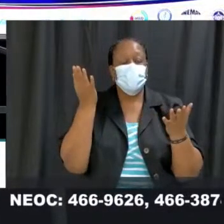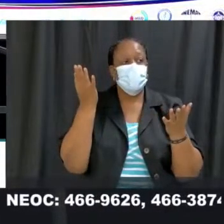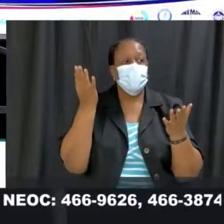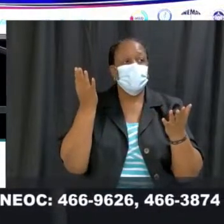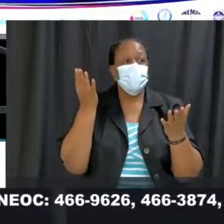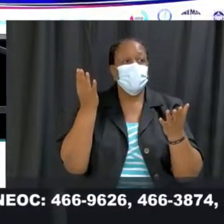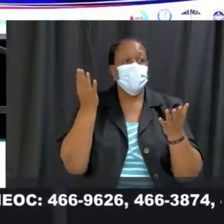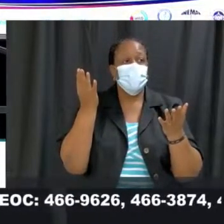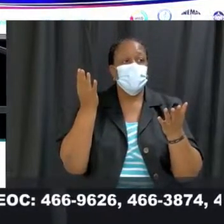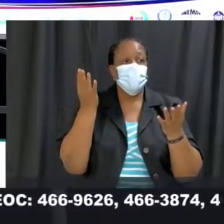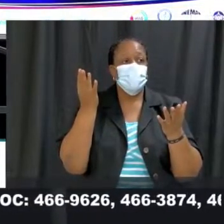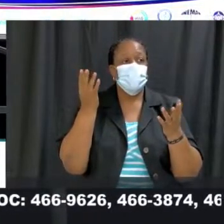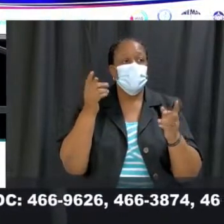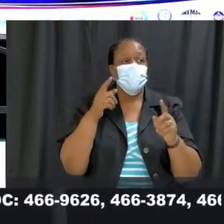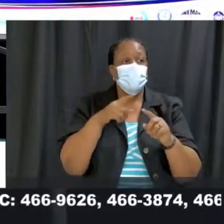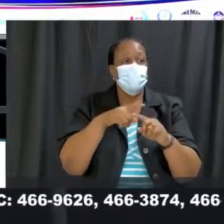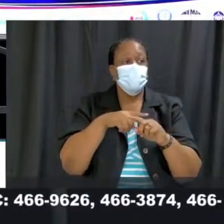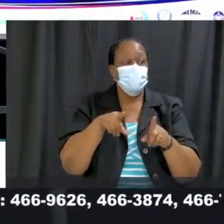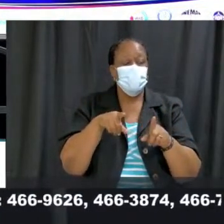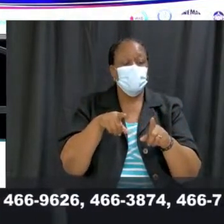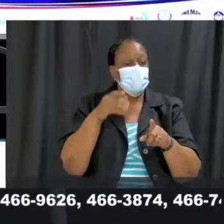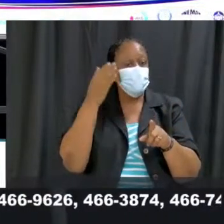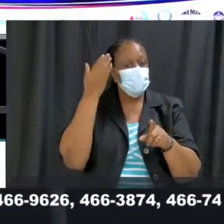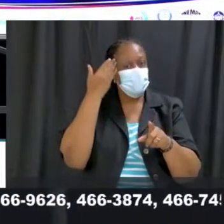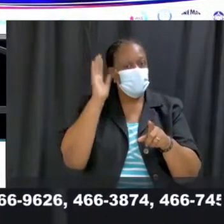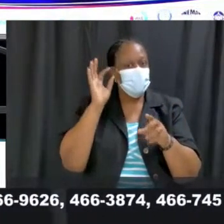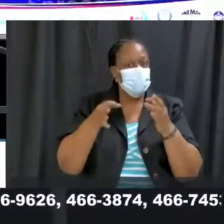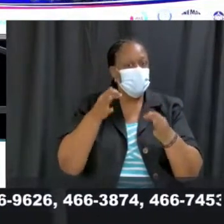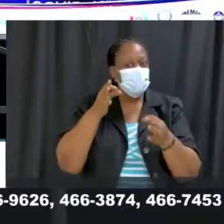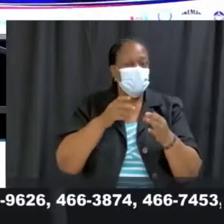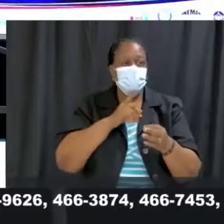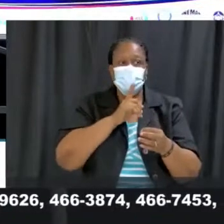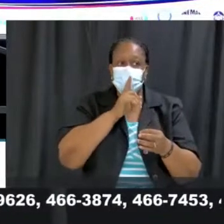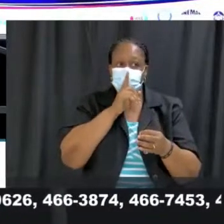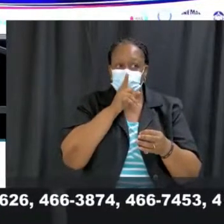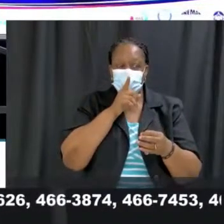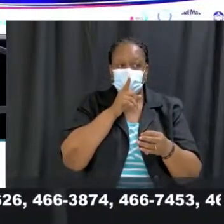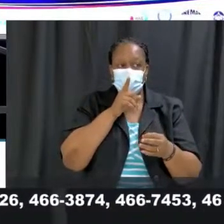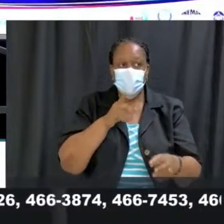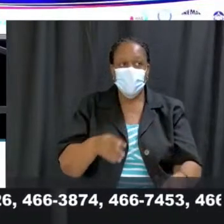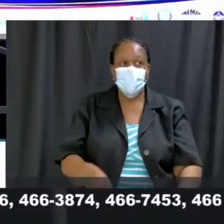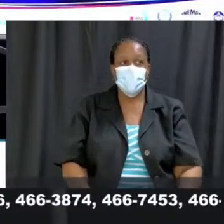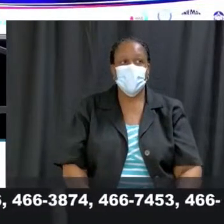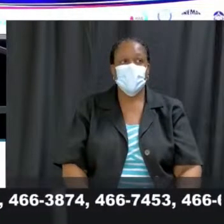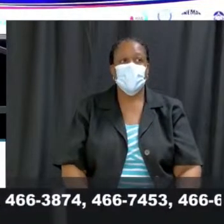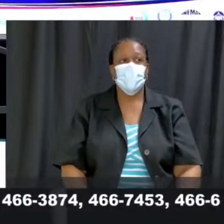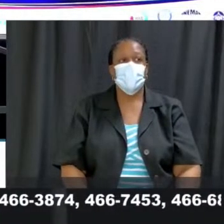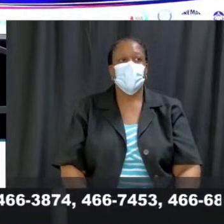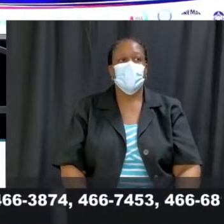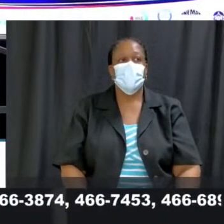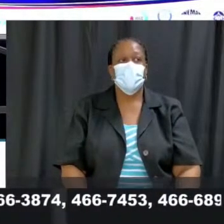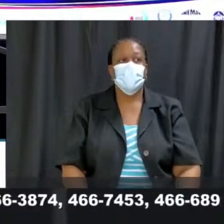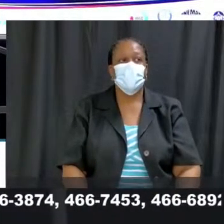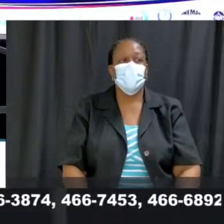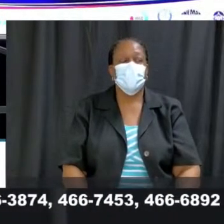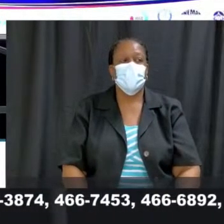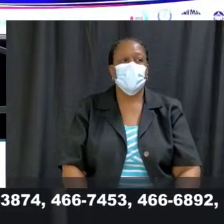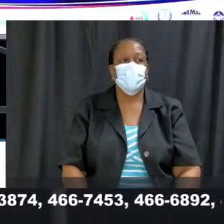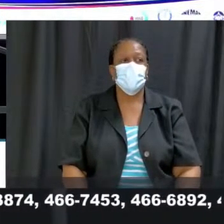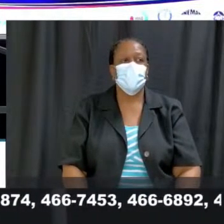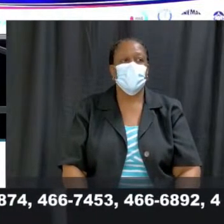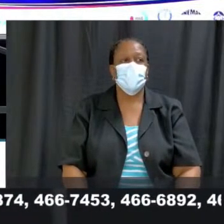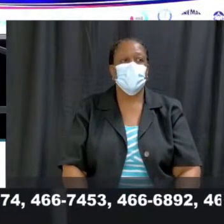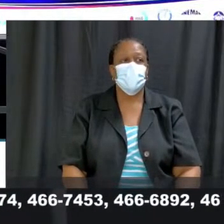not able to verify. This is from an